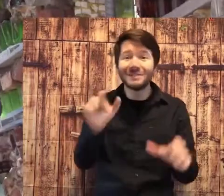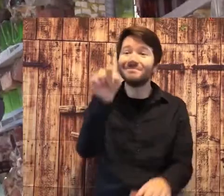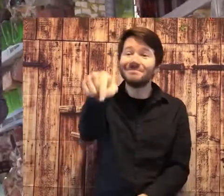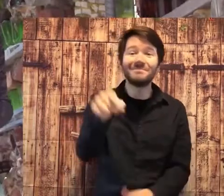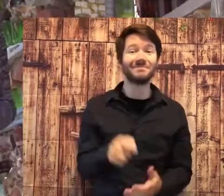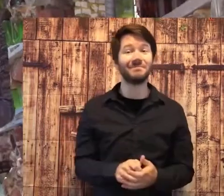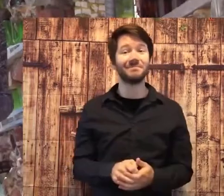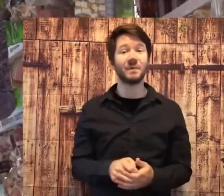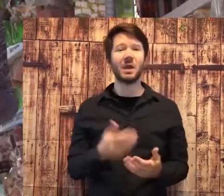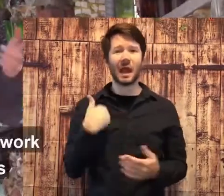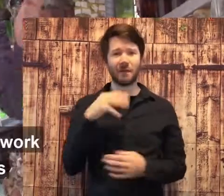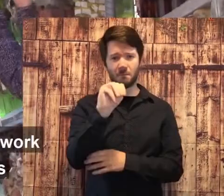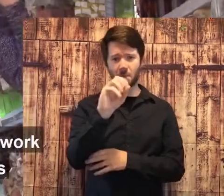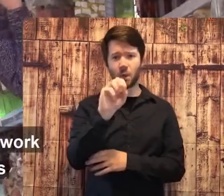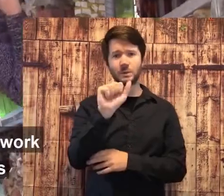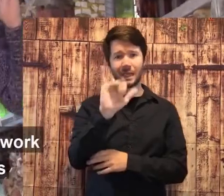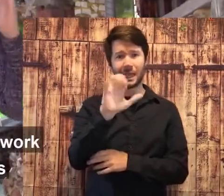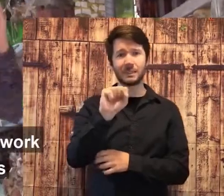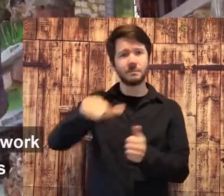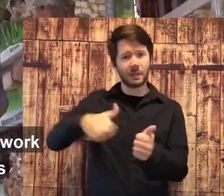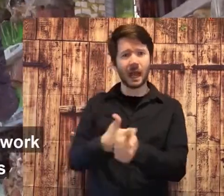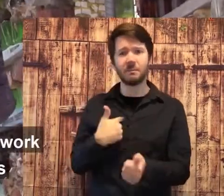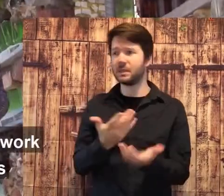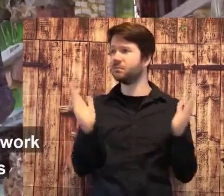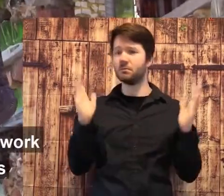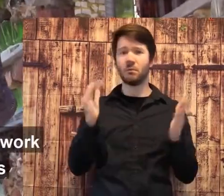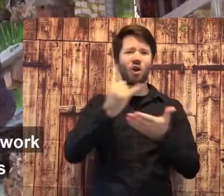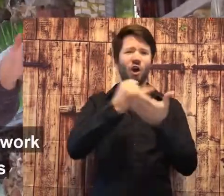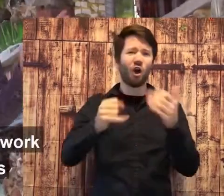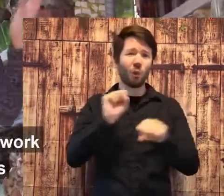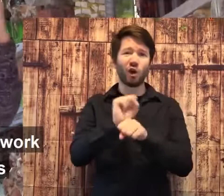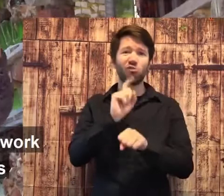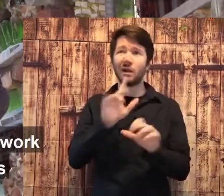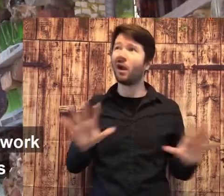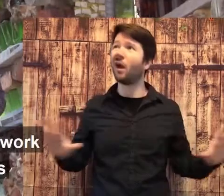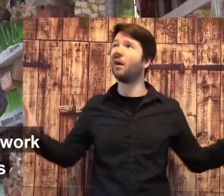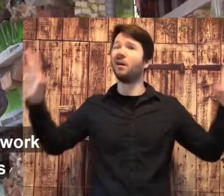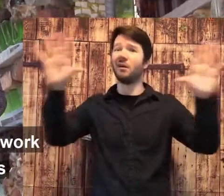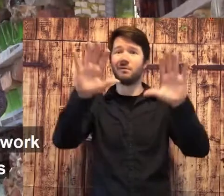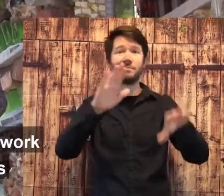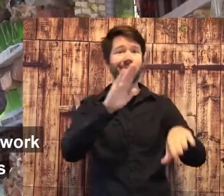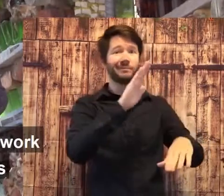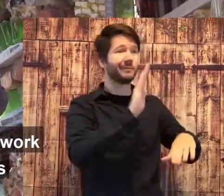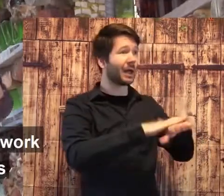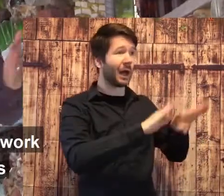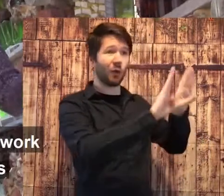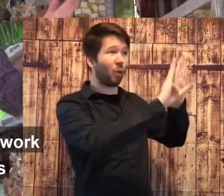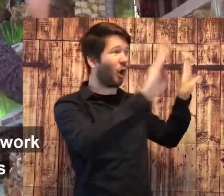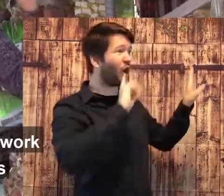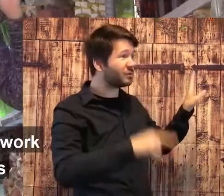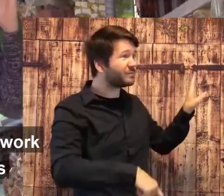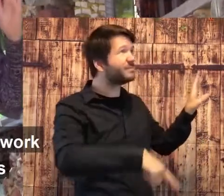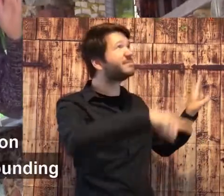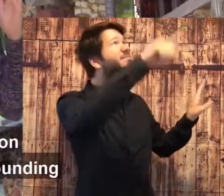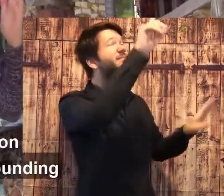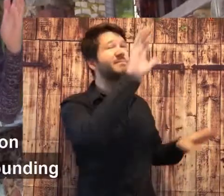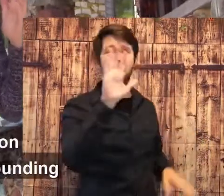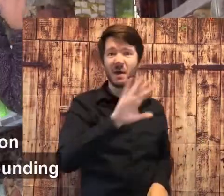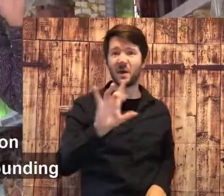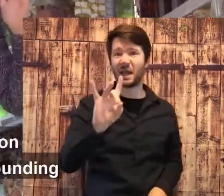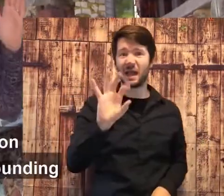there's even a toilet. There are mosaics behind me, and the artwork really is all around. So it's on the walls